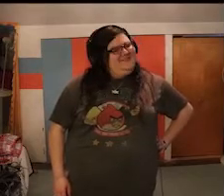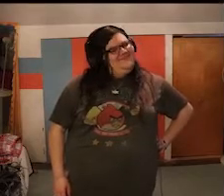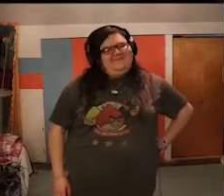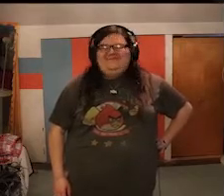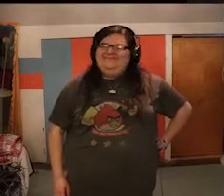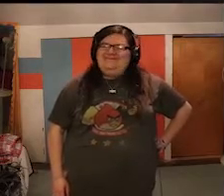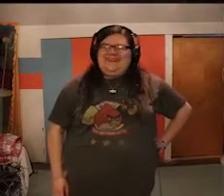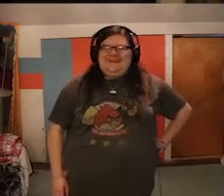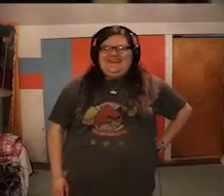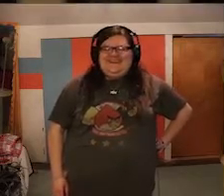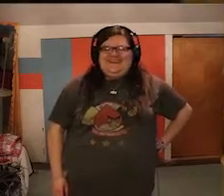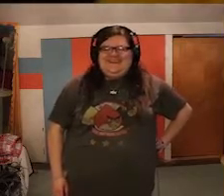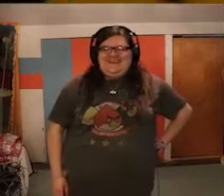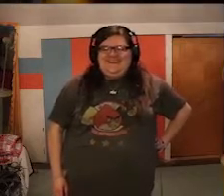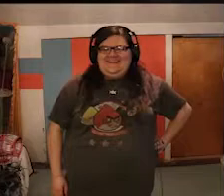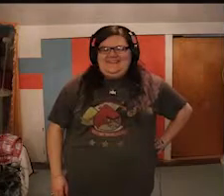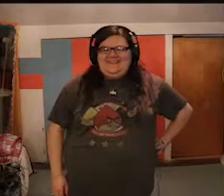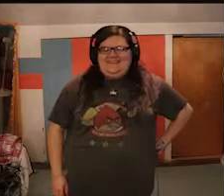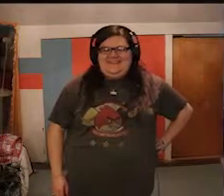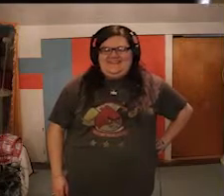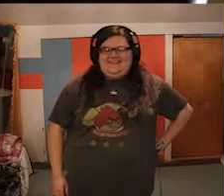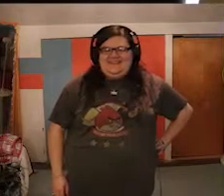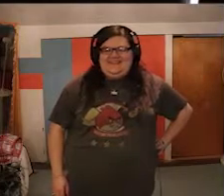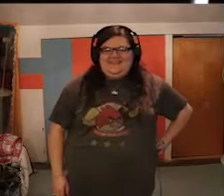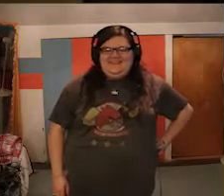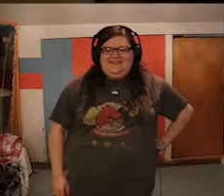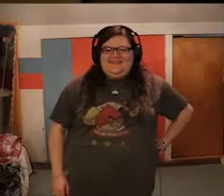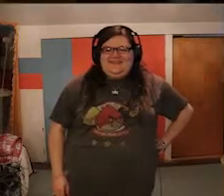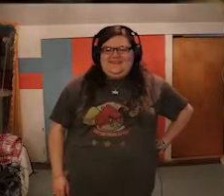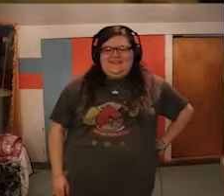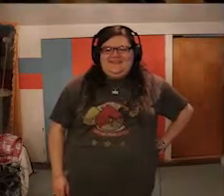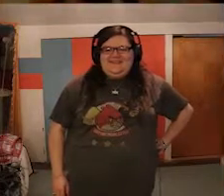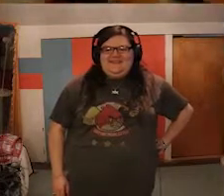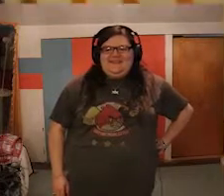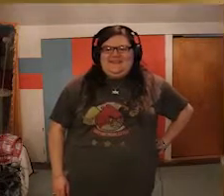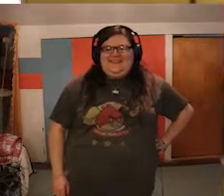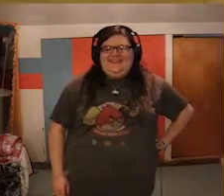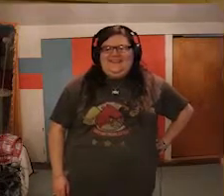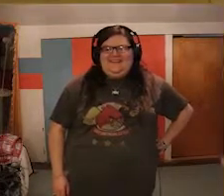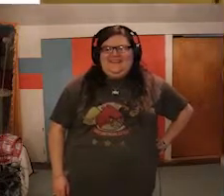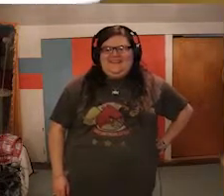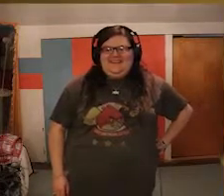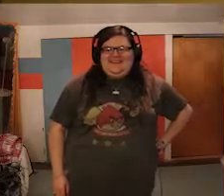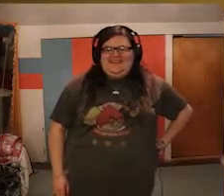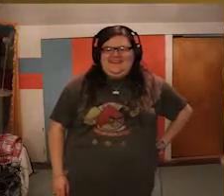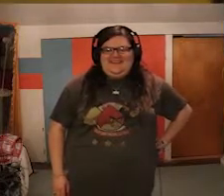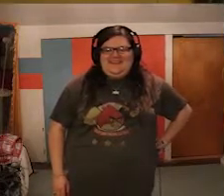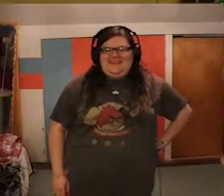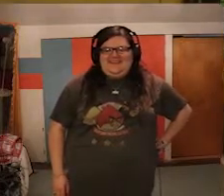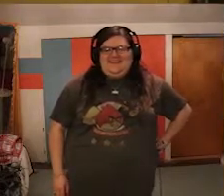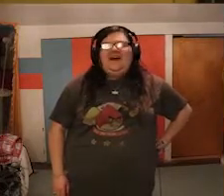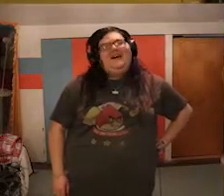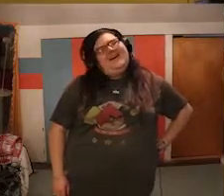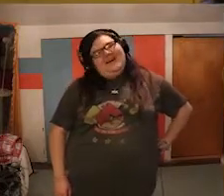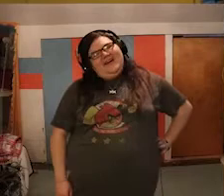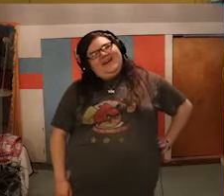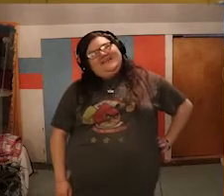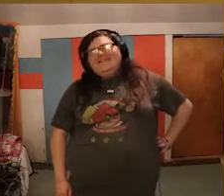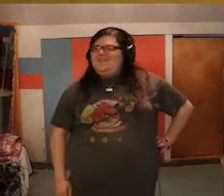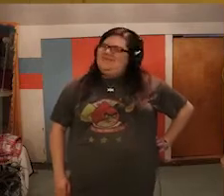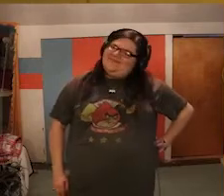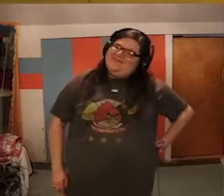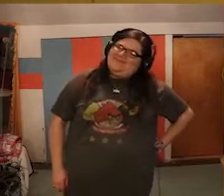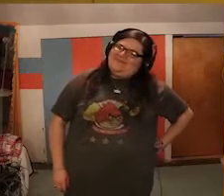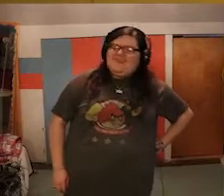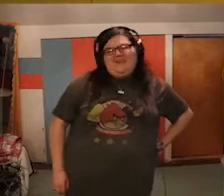and I've already got a video. Well, you are kind of lighting just the ceiling, mate. Are you meant to be lighting the ceiling? What do you mean I'm lighting this? You're bouncing it. Do you not know about the